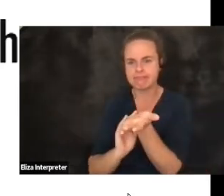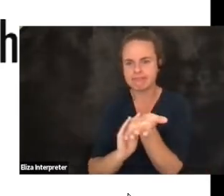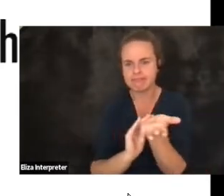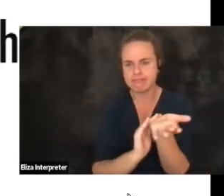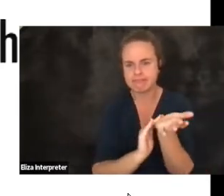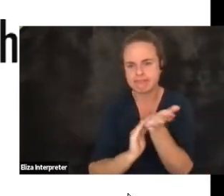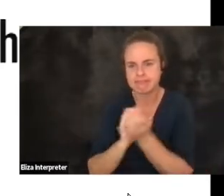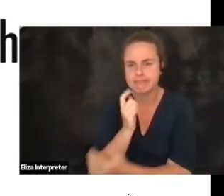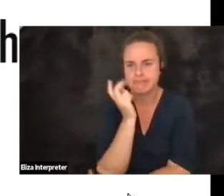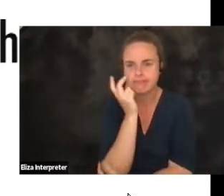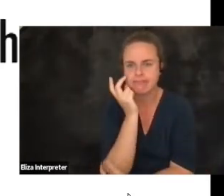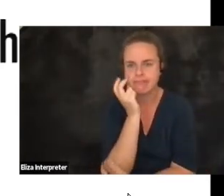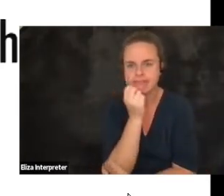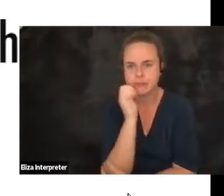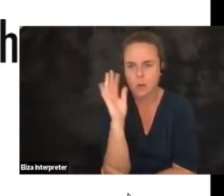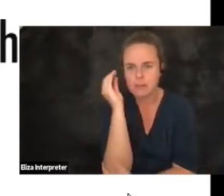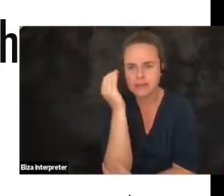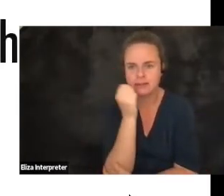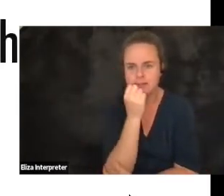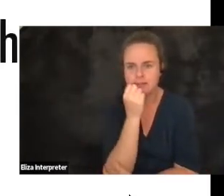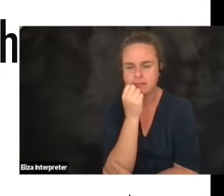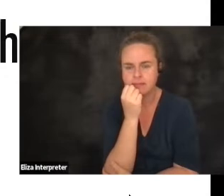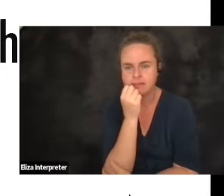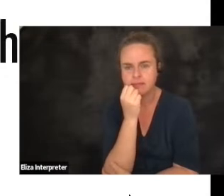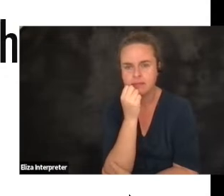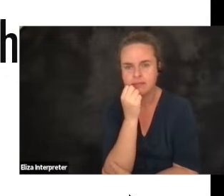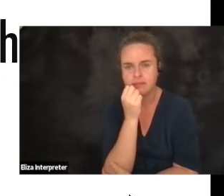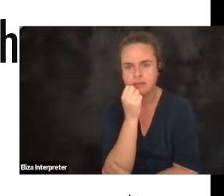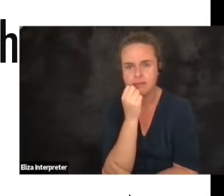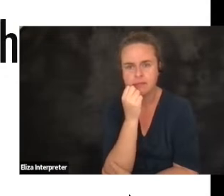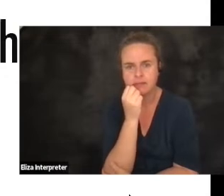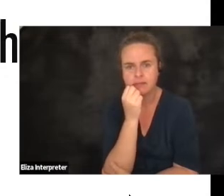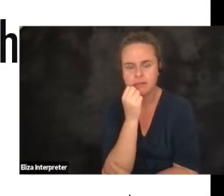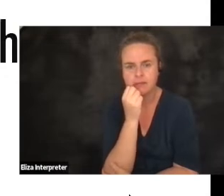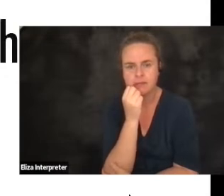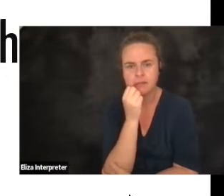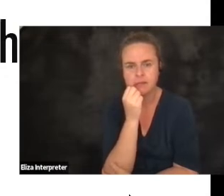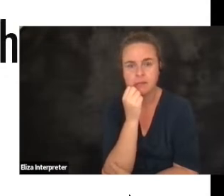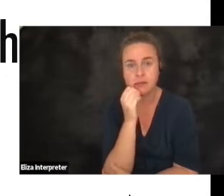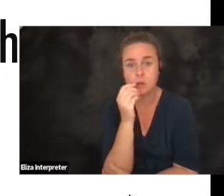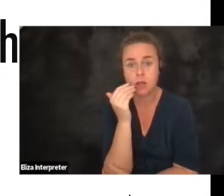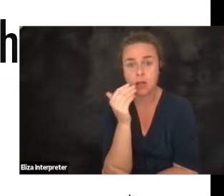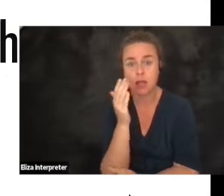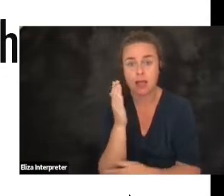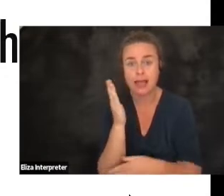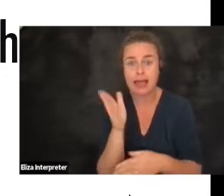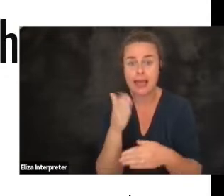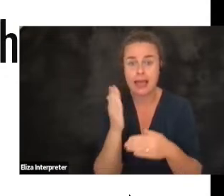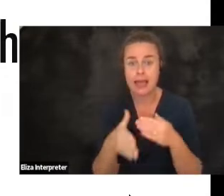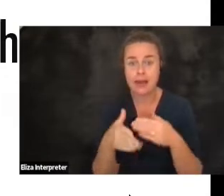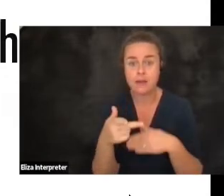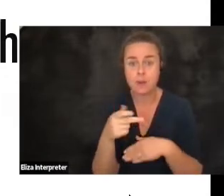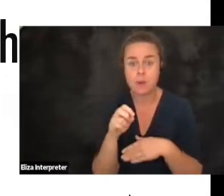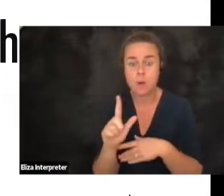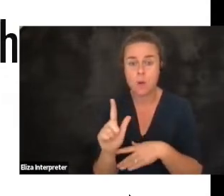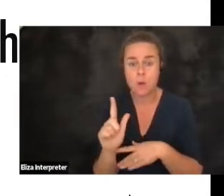So, Jen, if we end the poll, will folks see the results? Is that how it works? I think you